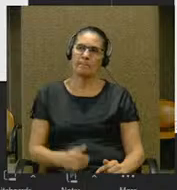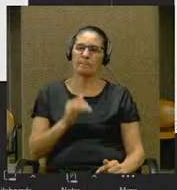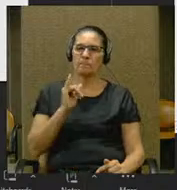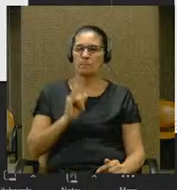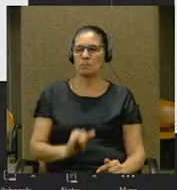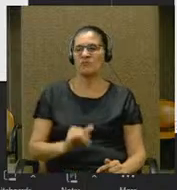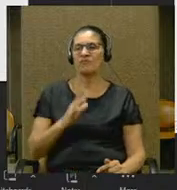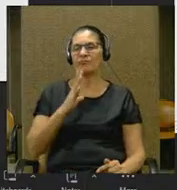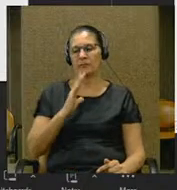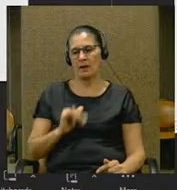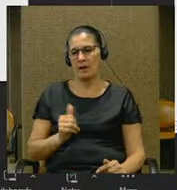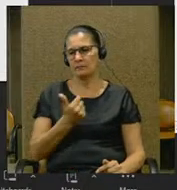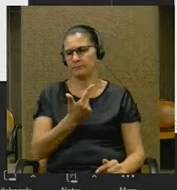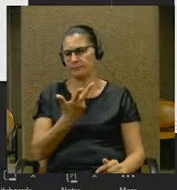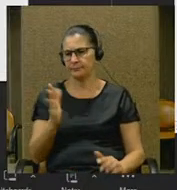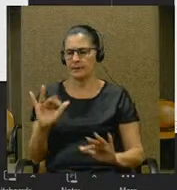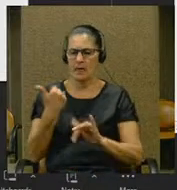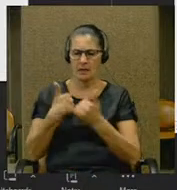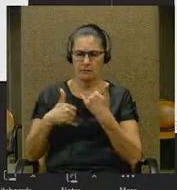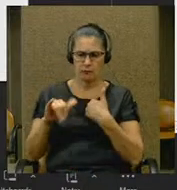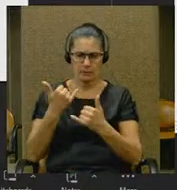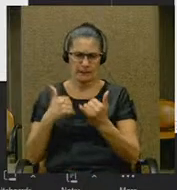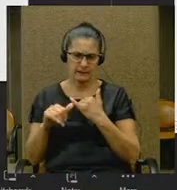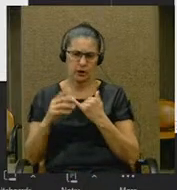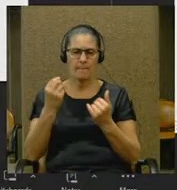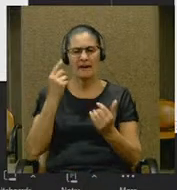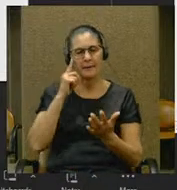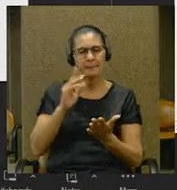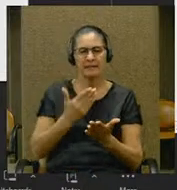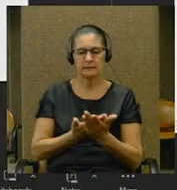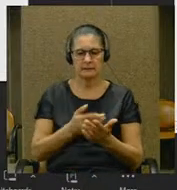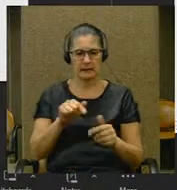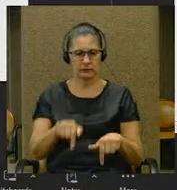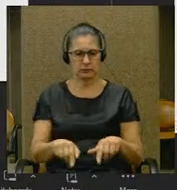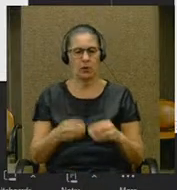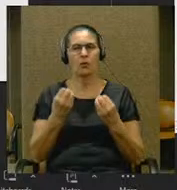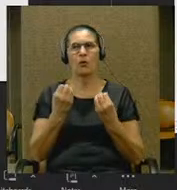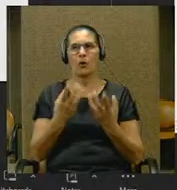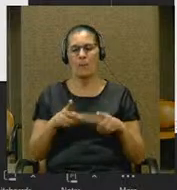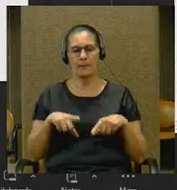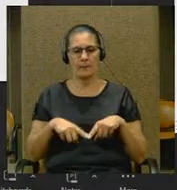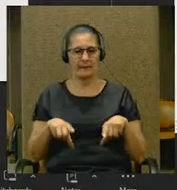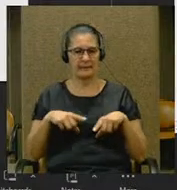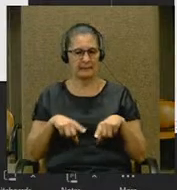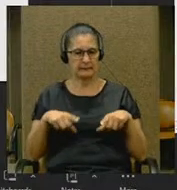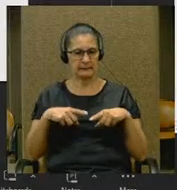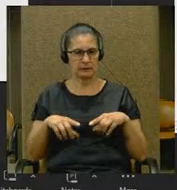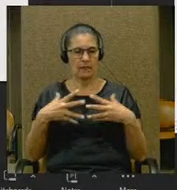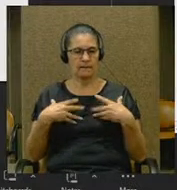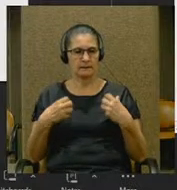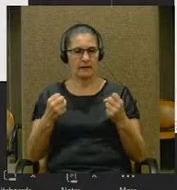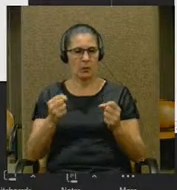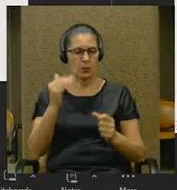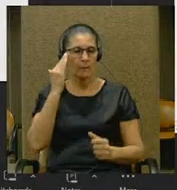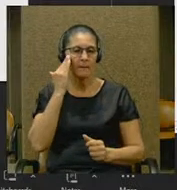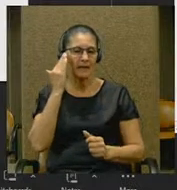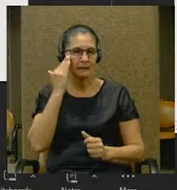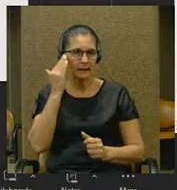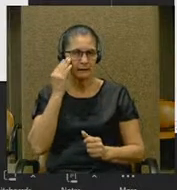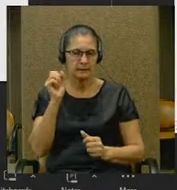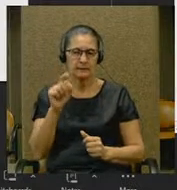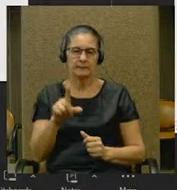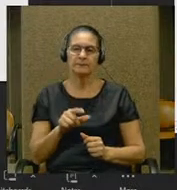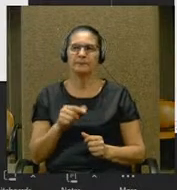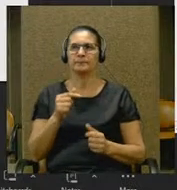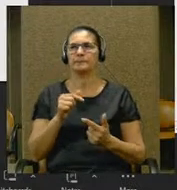the information, including our BC Ministry of Mental Health and Addictions, the Coroner's Service, the BC Centre for